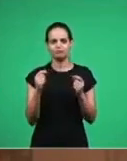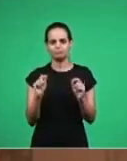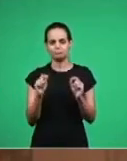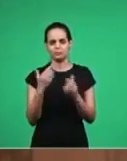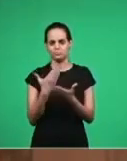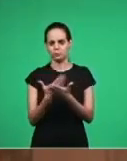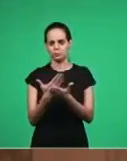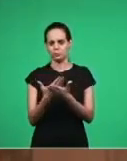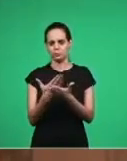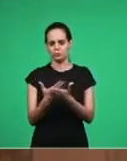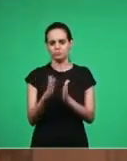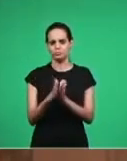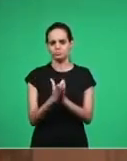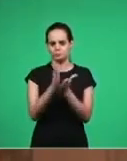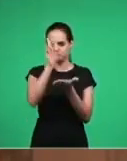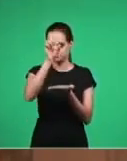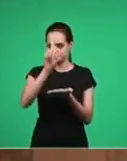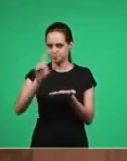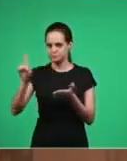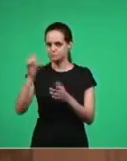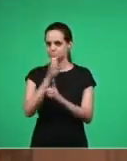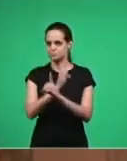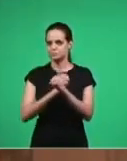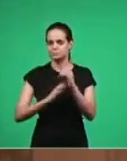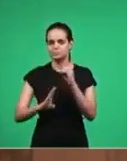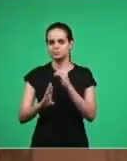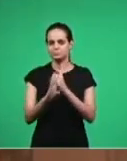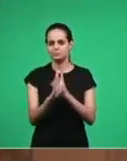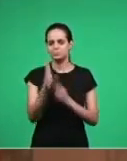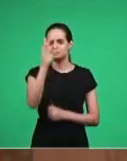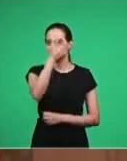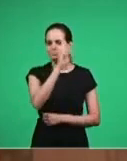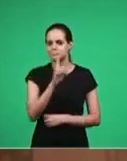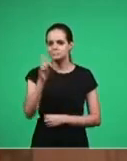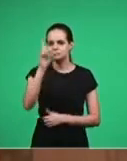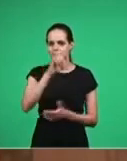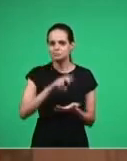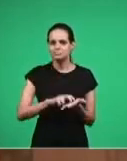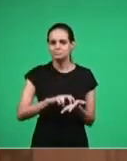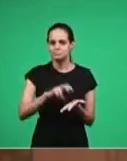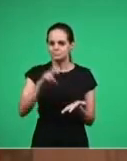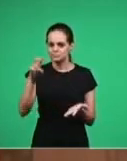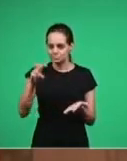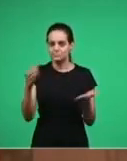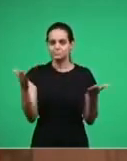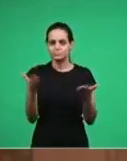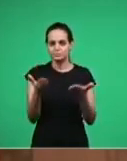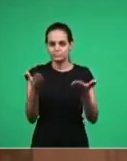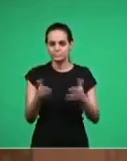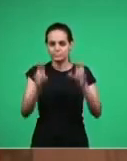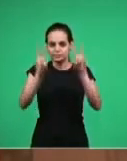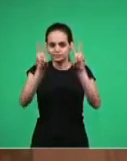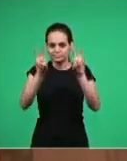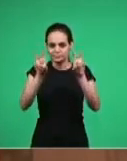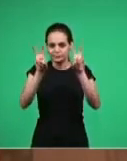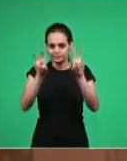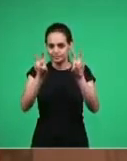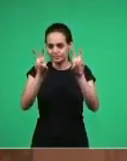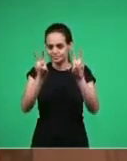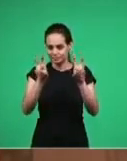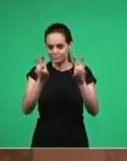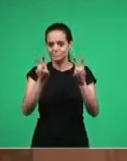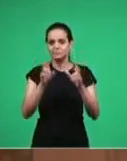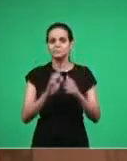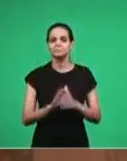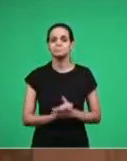be commencing our Sunday school teaching for today. we're going to be